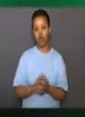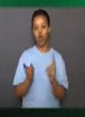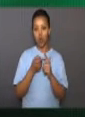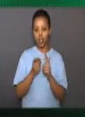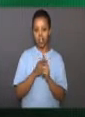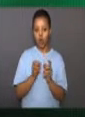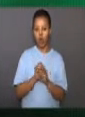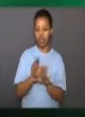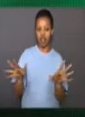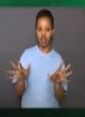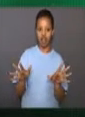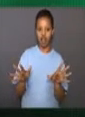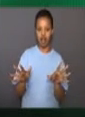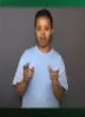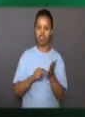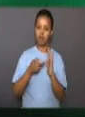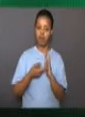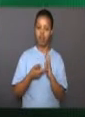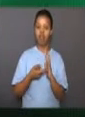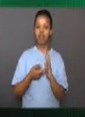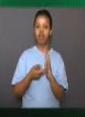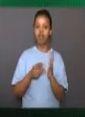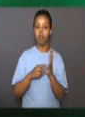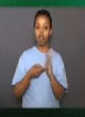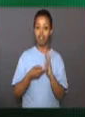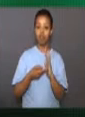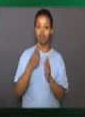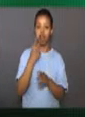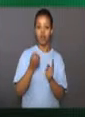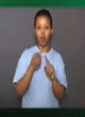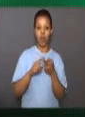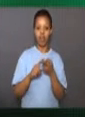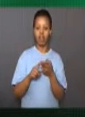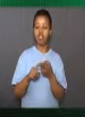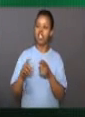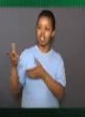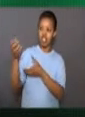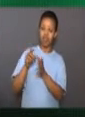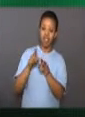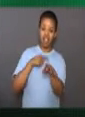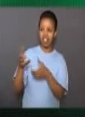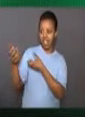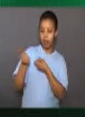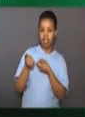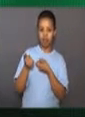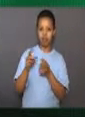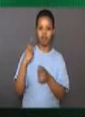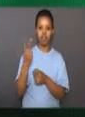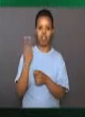Releaser pheromones can attract a mate from a distance of 2 miles or more.